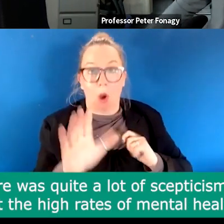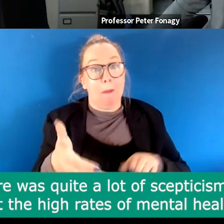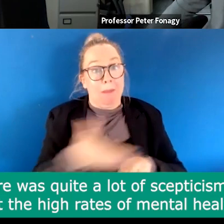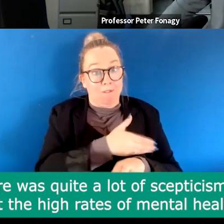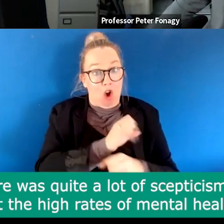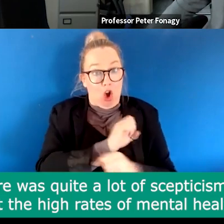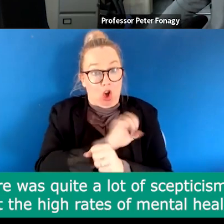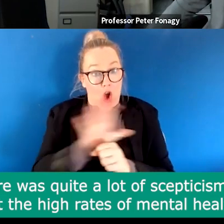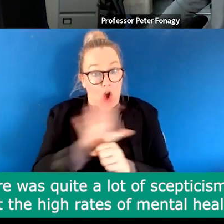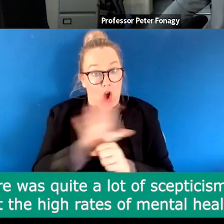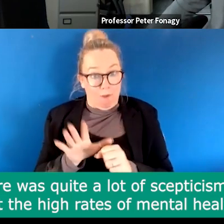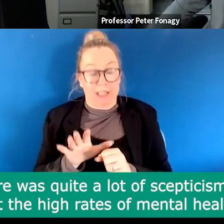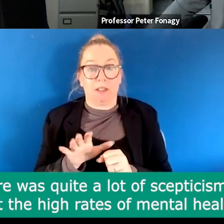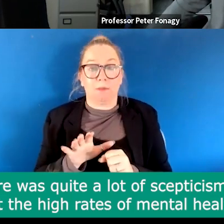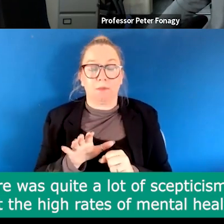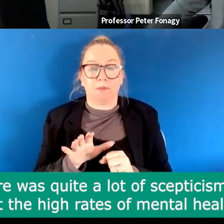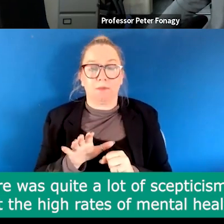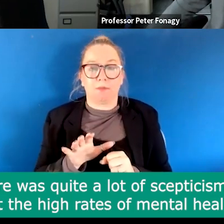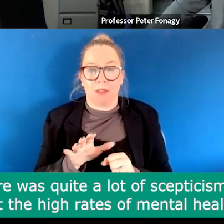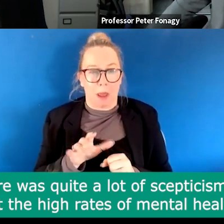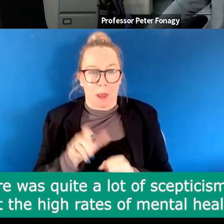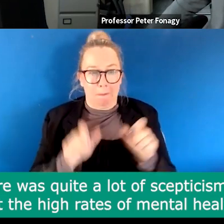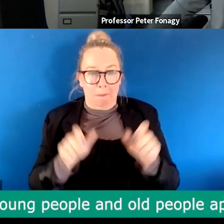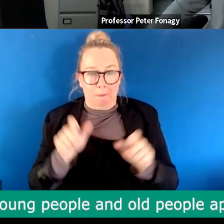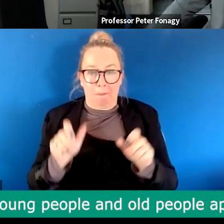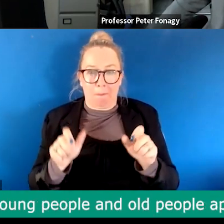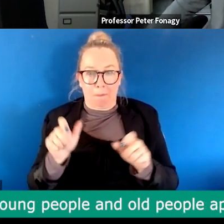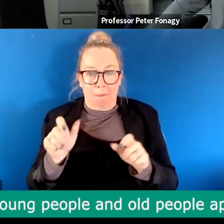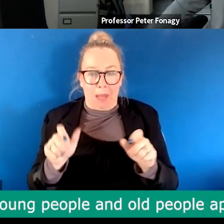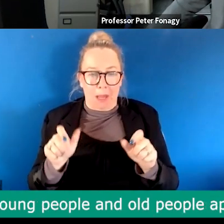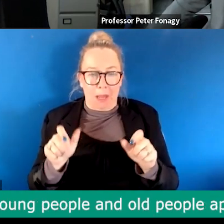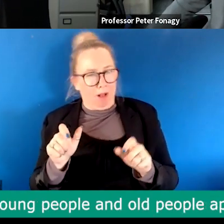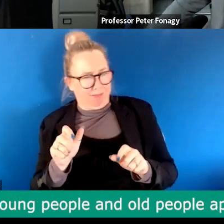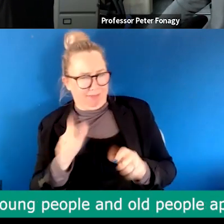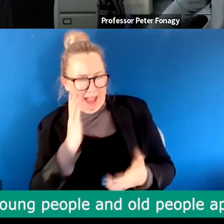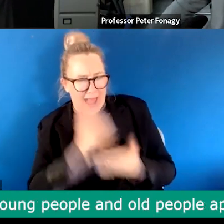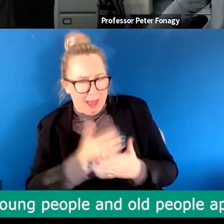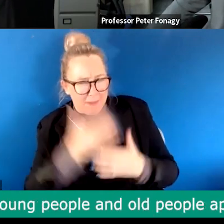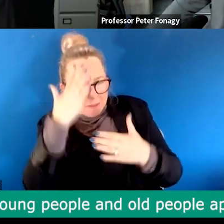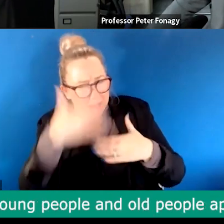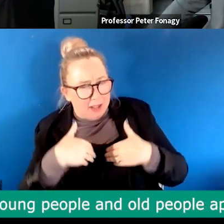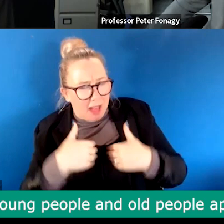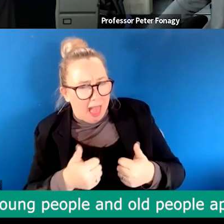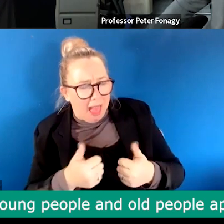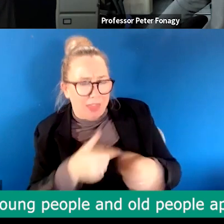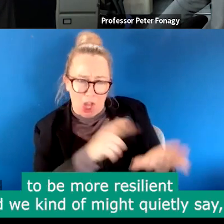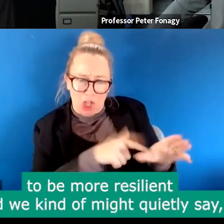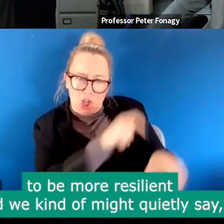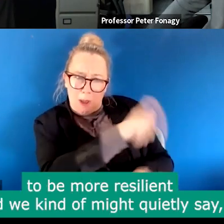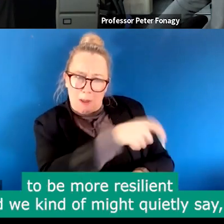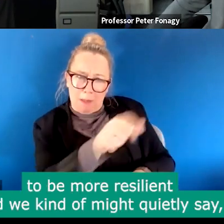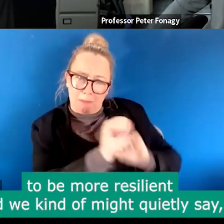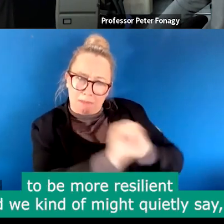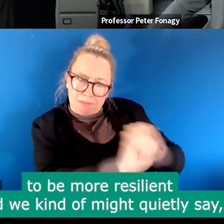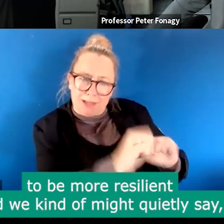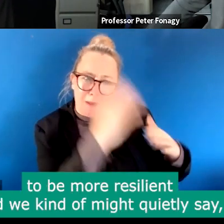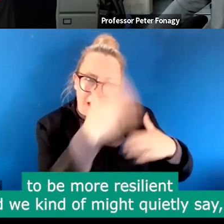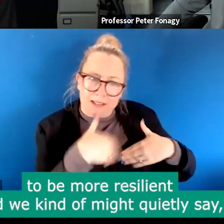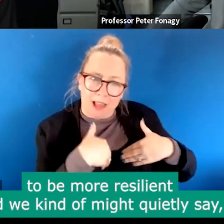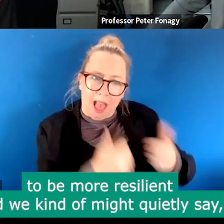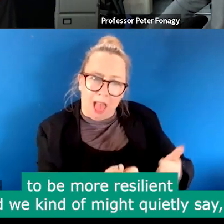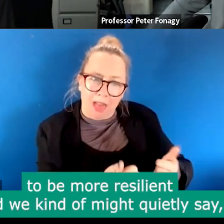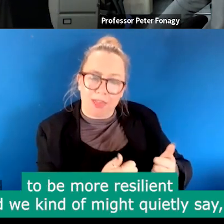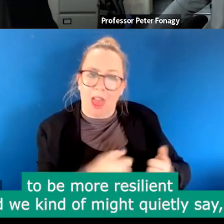was quite a lot of skepticism about the high rates of poor mental health amongst young people, and old people appeared to be more resilient.